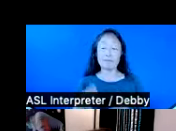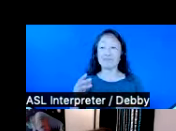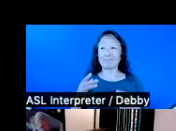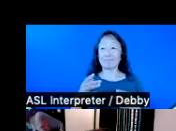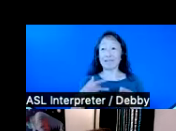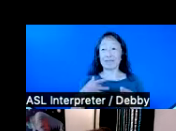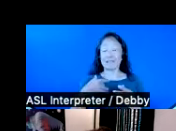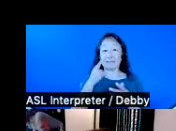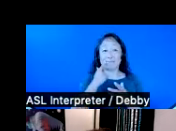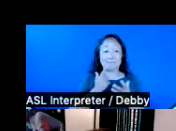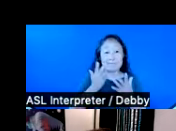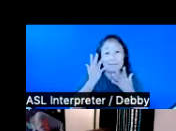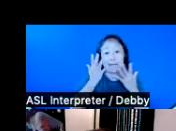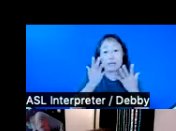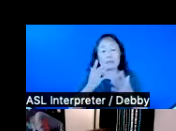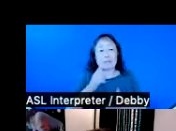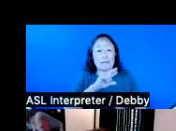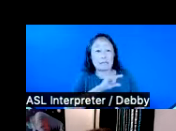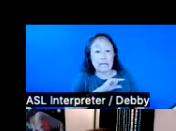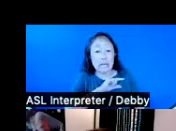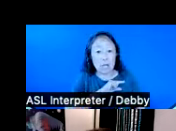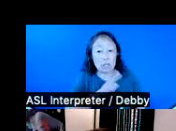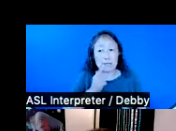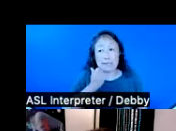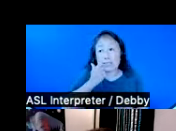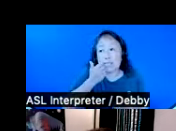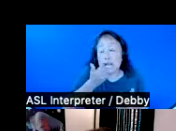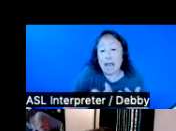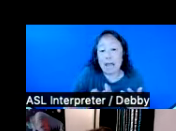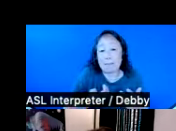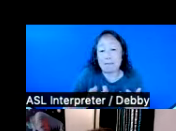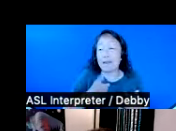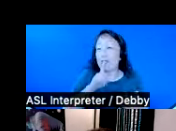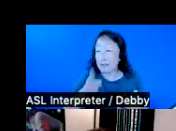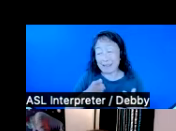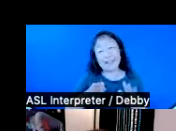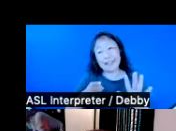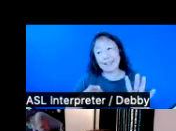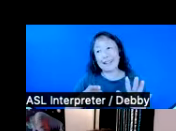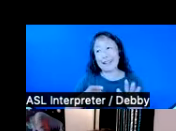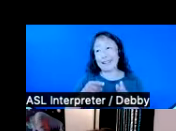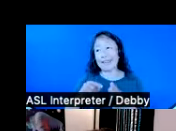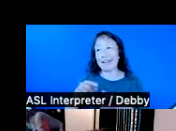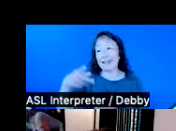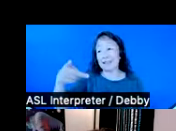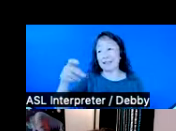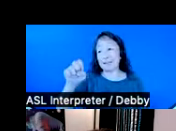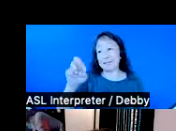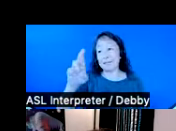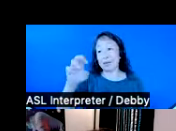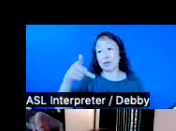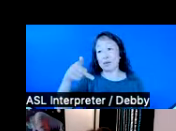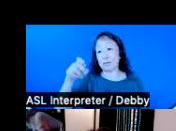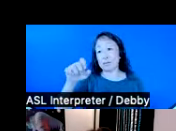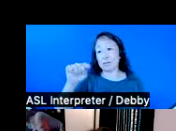and embarrassment and guilt. And really those things should be reversed, and that should be held by the perpetrator and